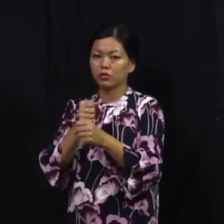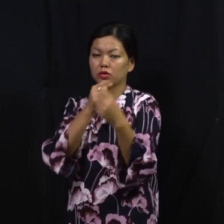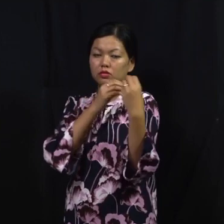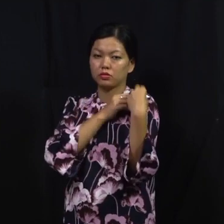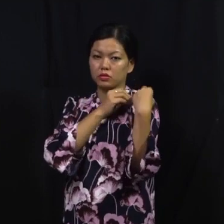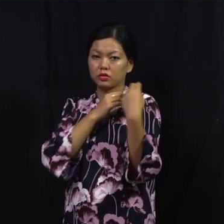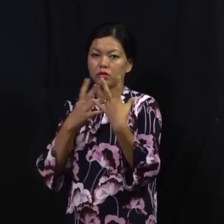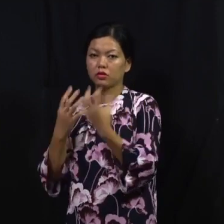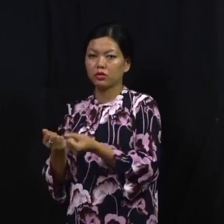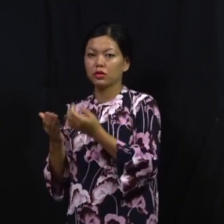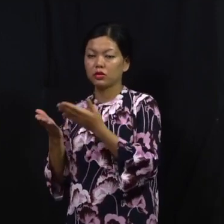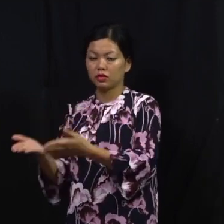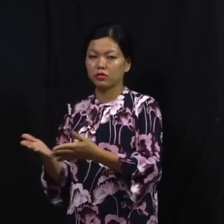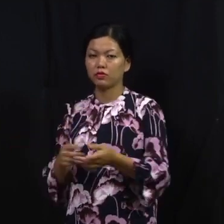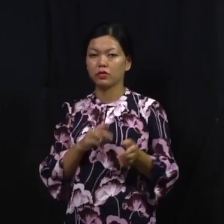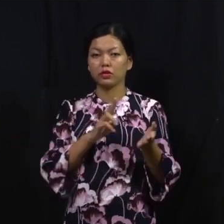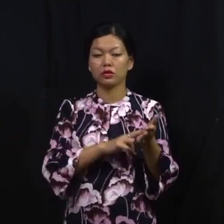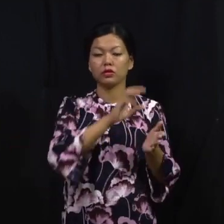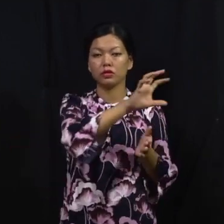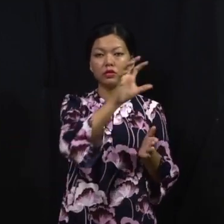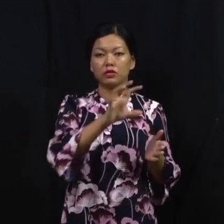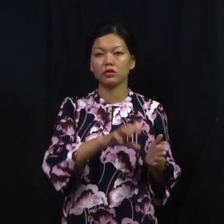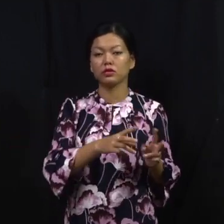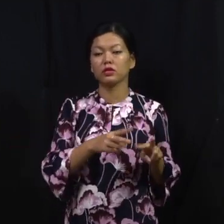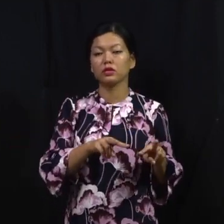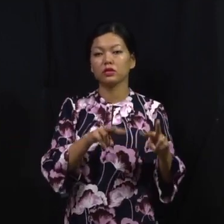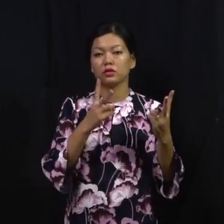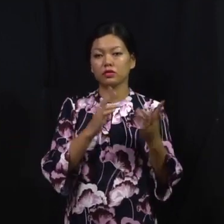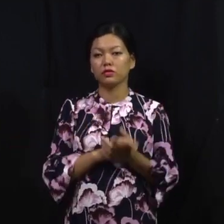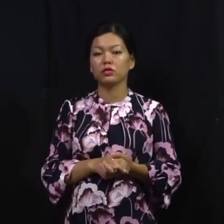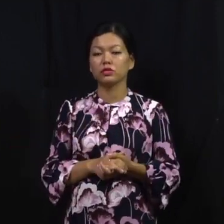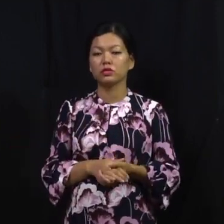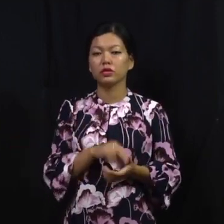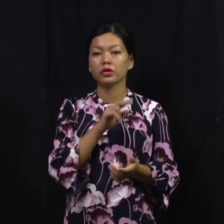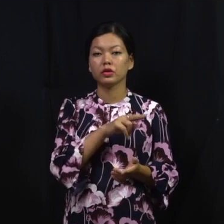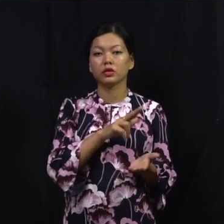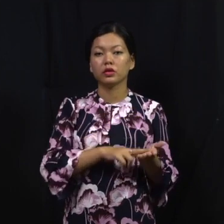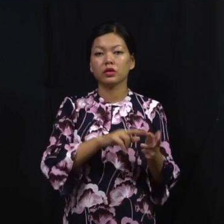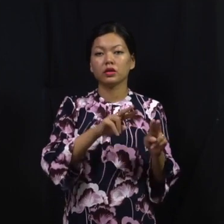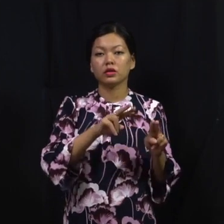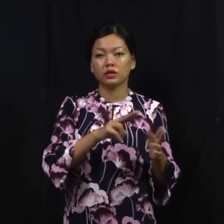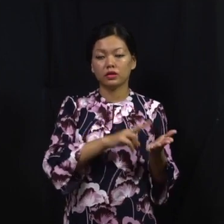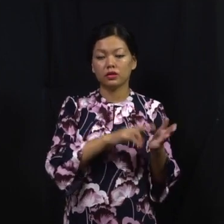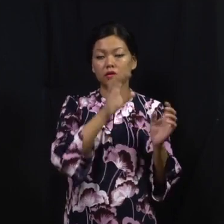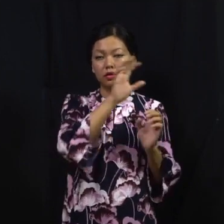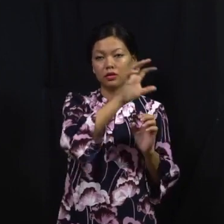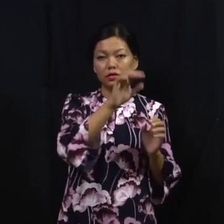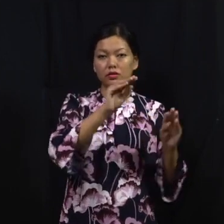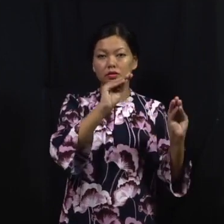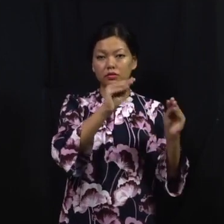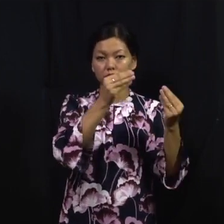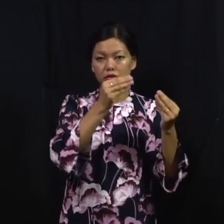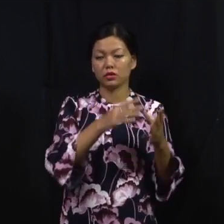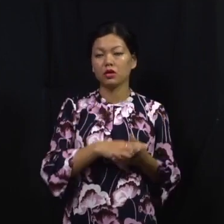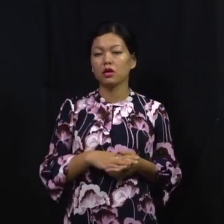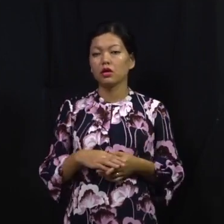the state territory. Okay, so when we compare this, nation is broader in concept and state is lesser in concept,